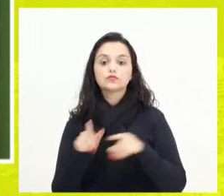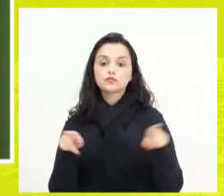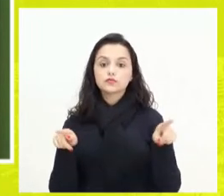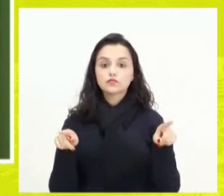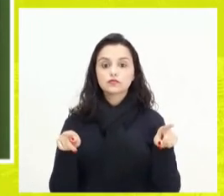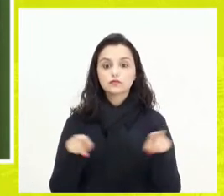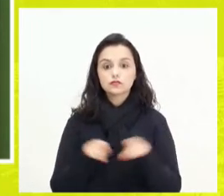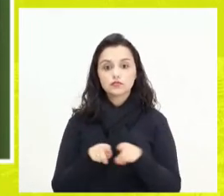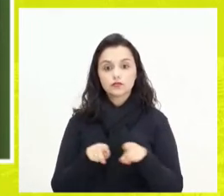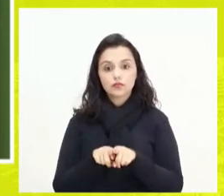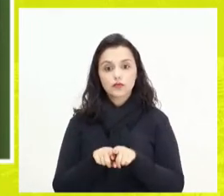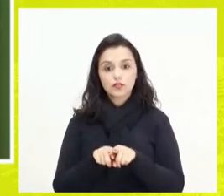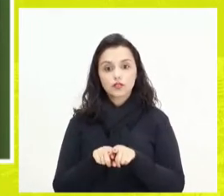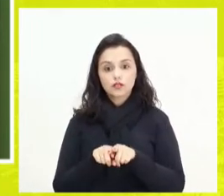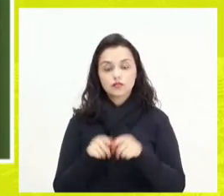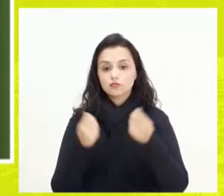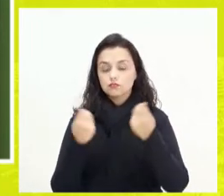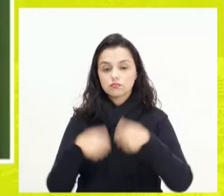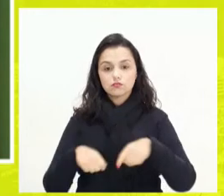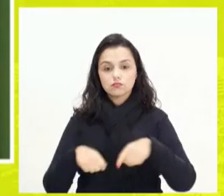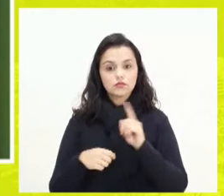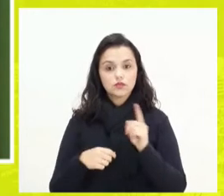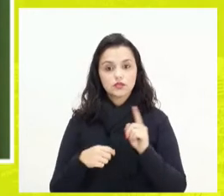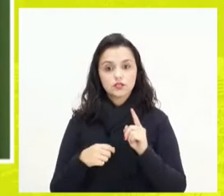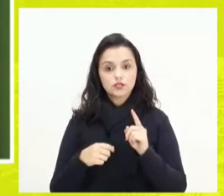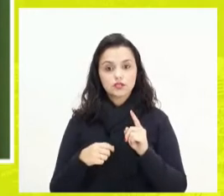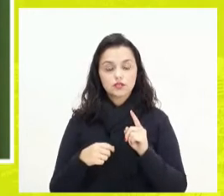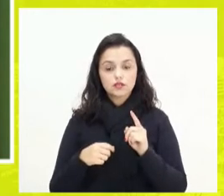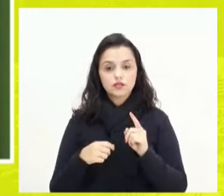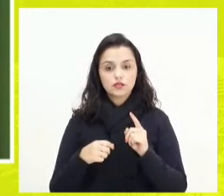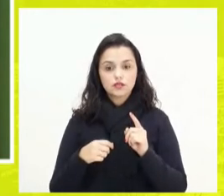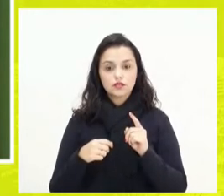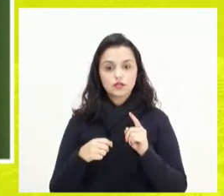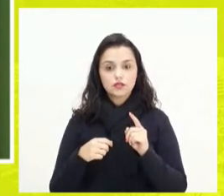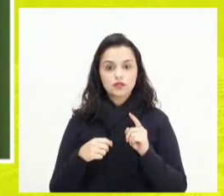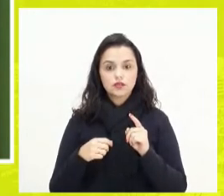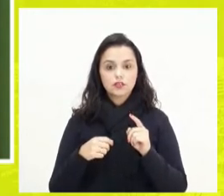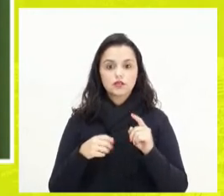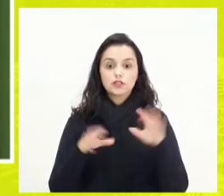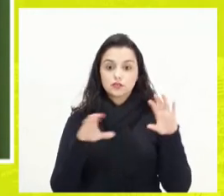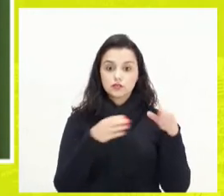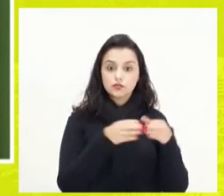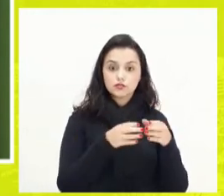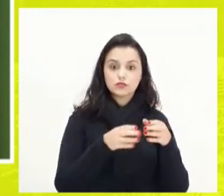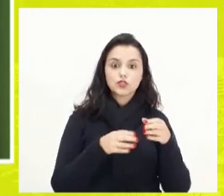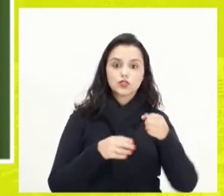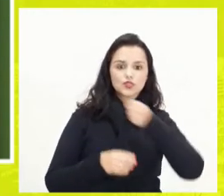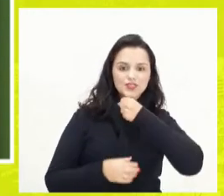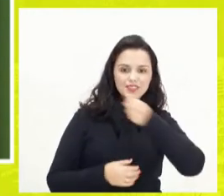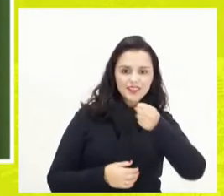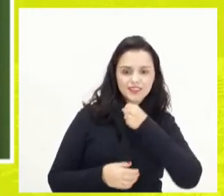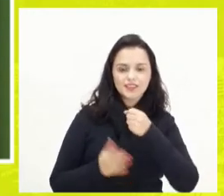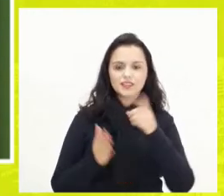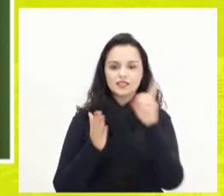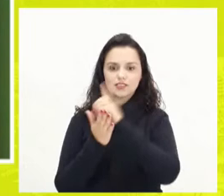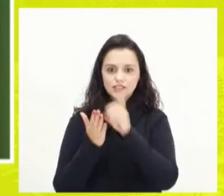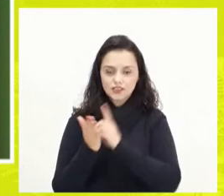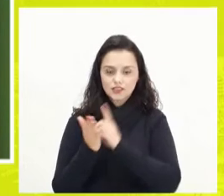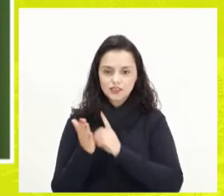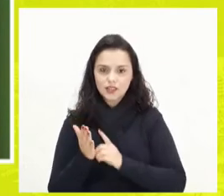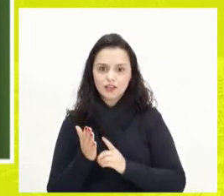misinformation so the election delegations they should work together with